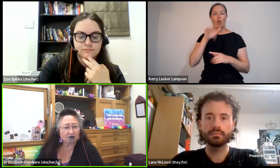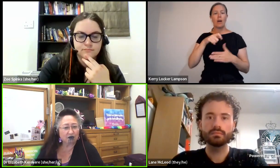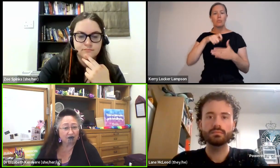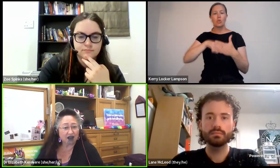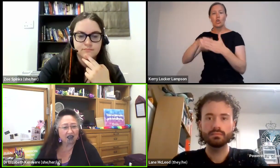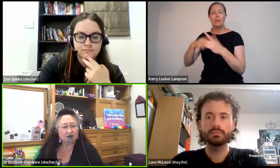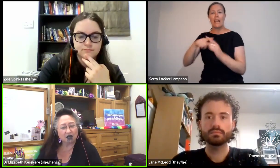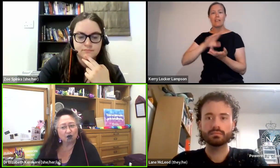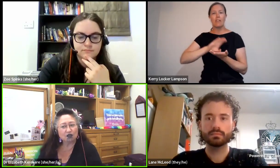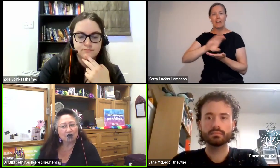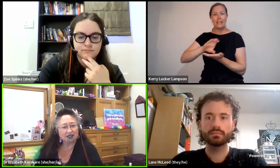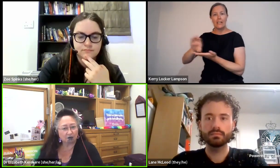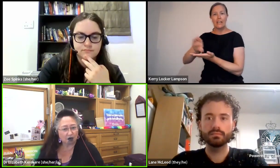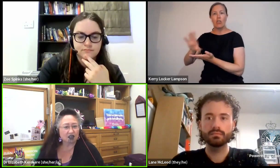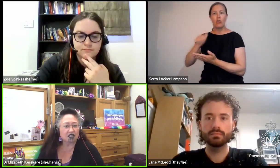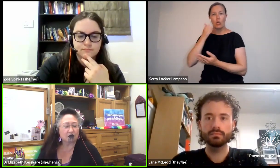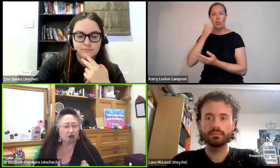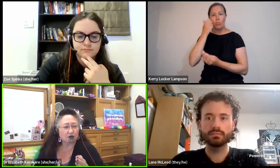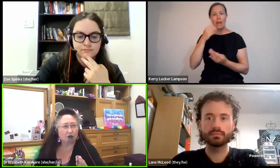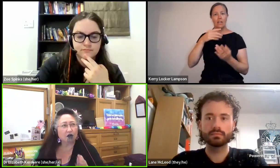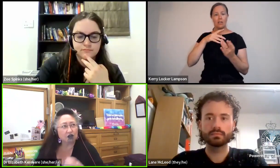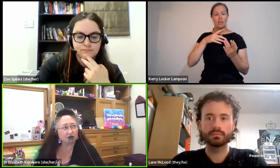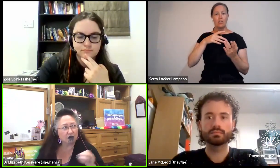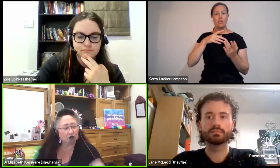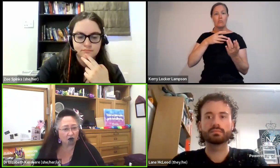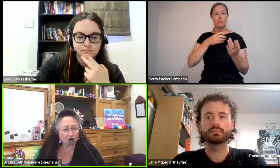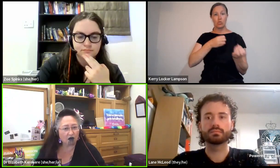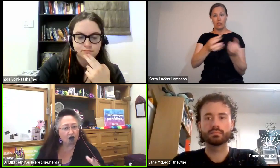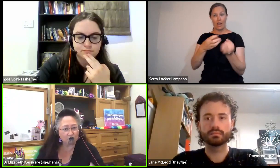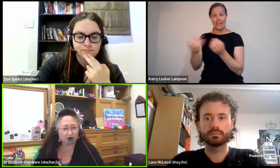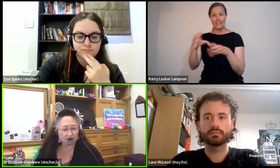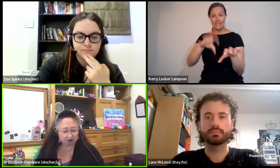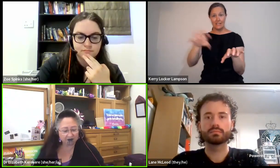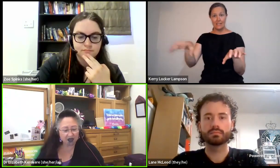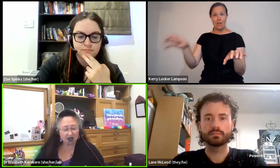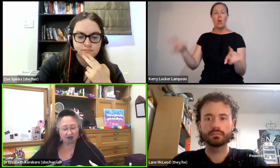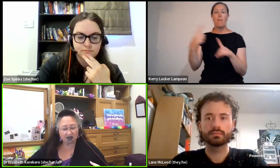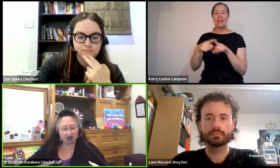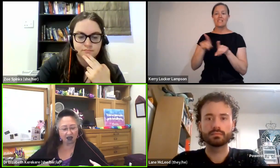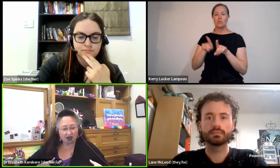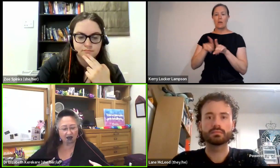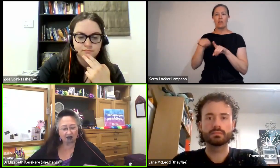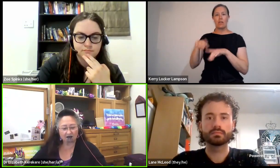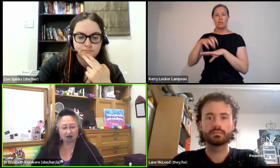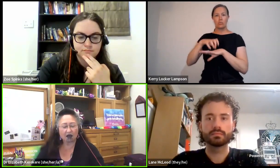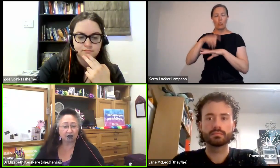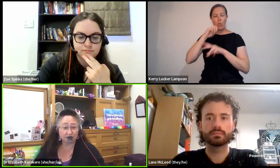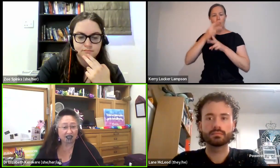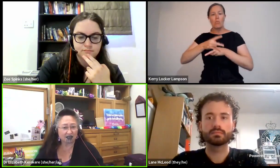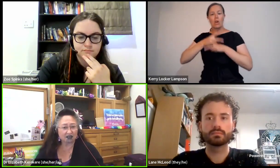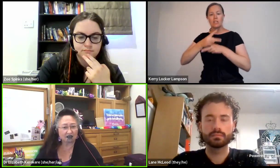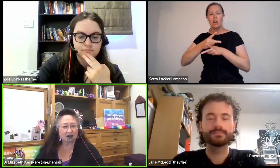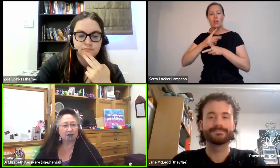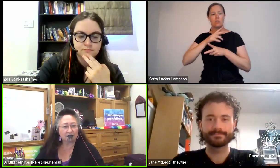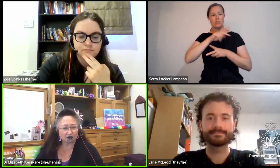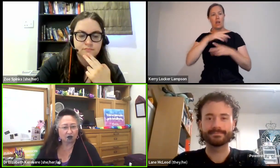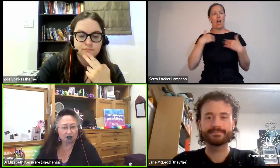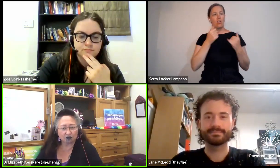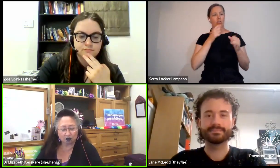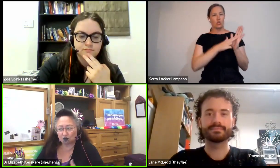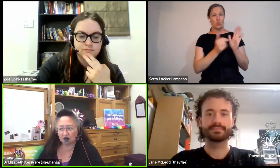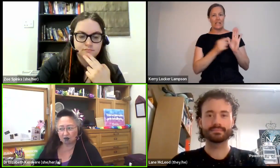Māori providers, but it also has a monitoring role over the Health New Zealand.